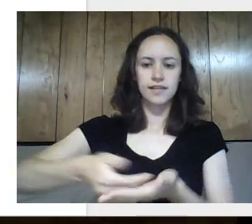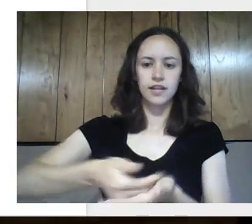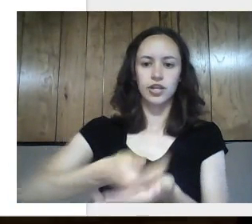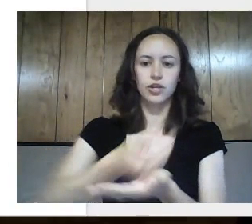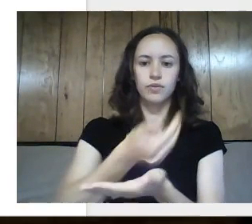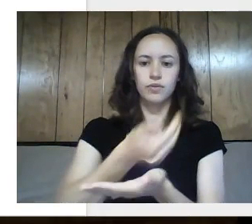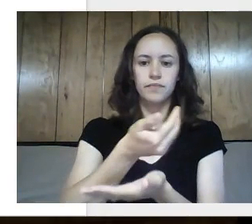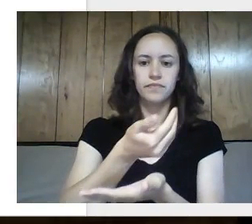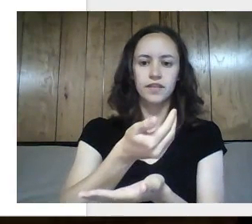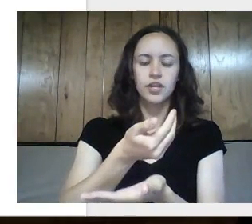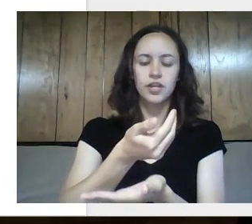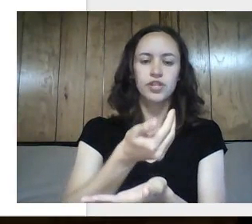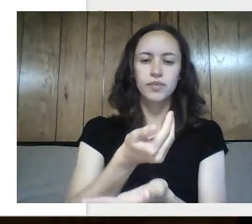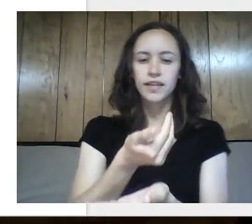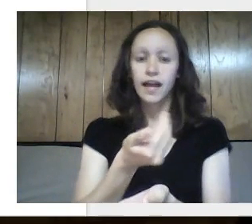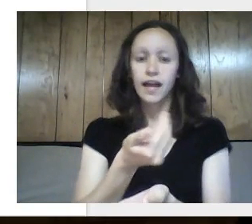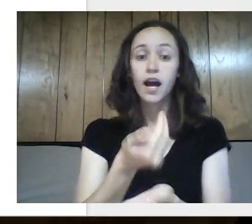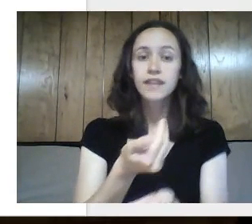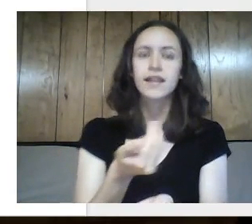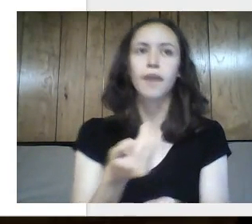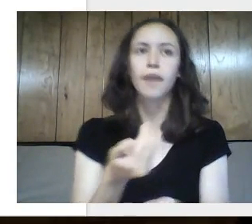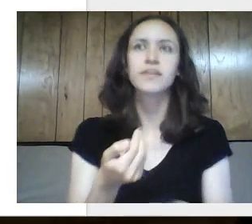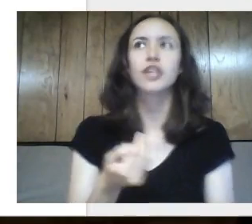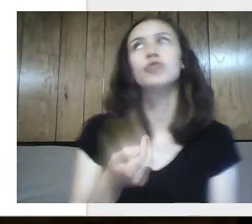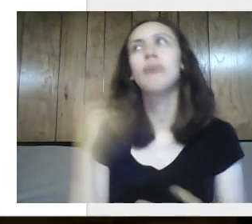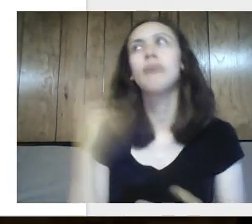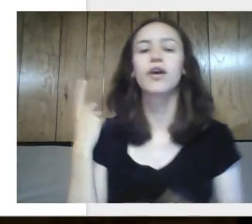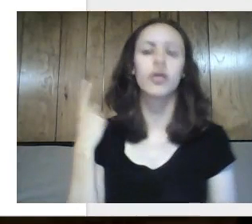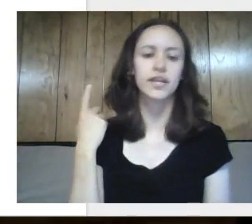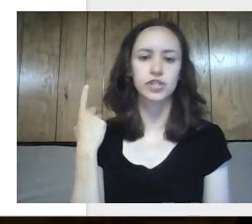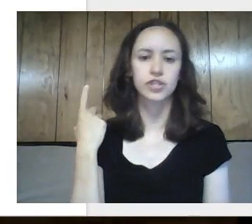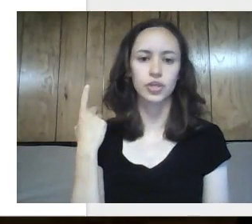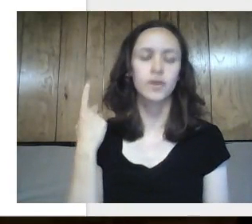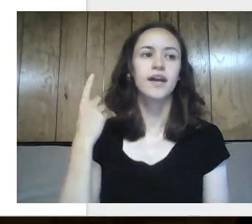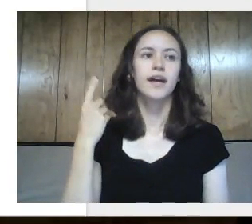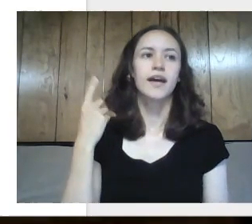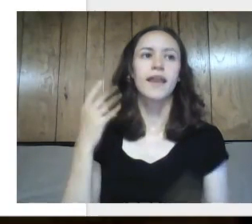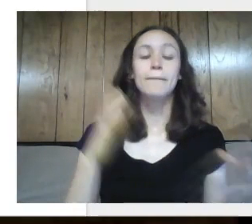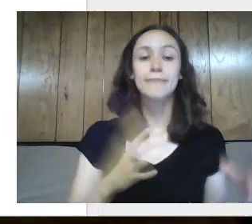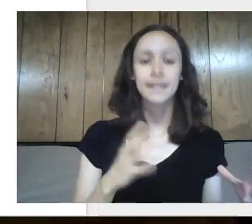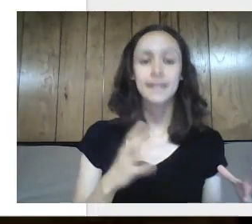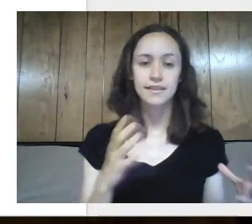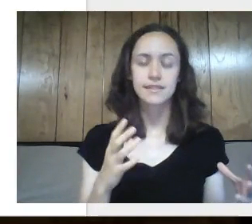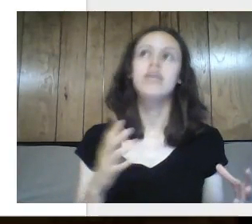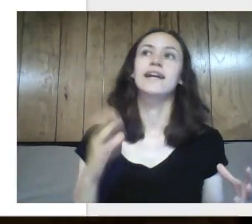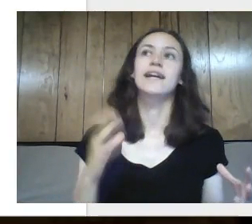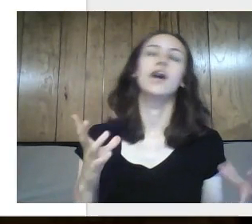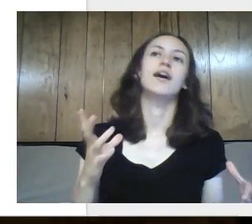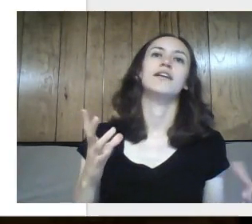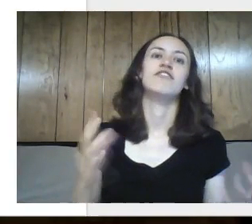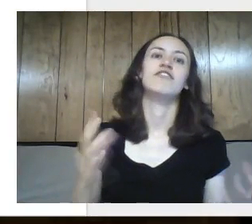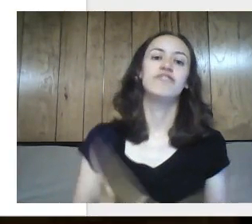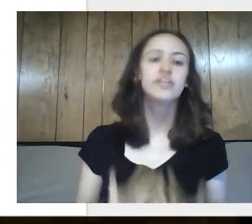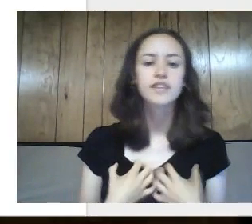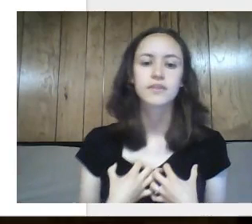then I sign new. So really that concept that you make all things new, that means that